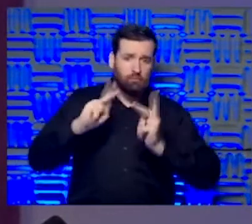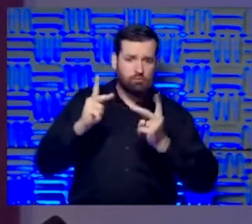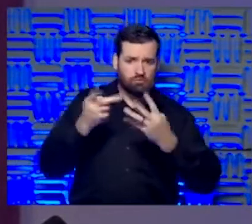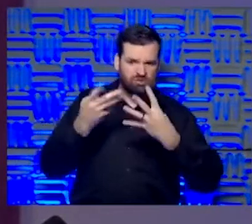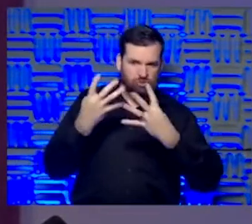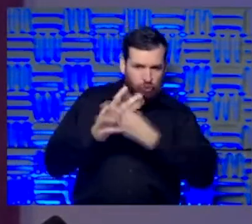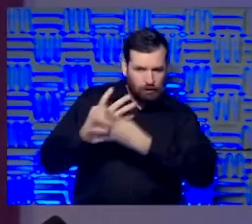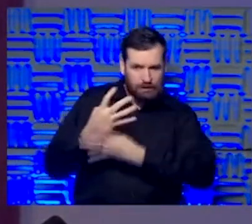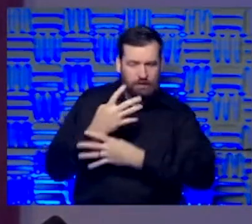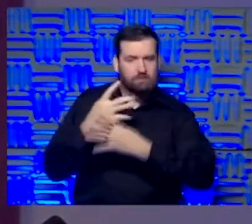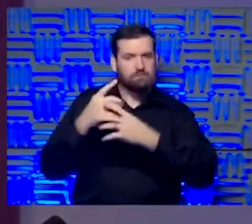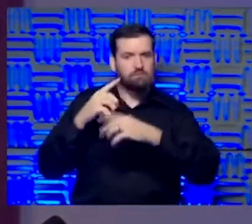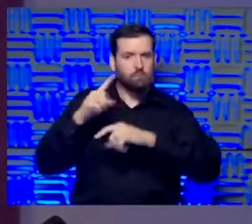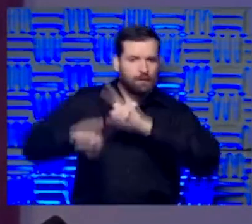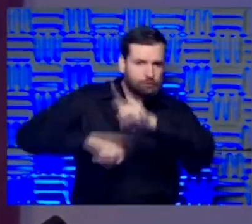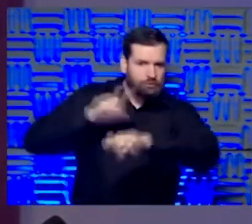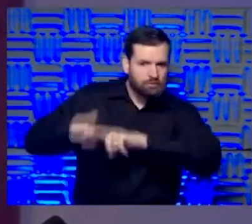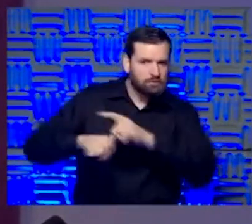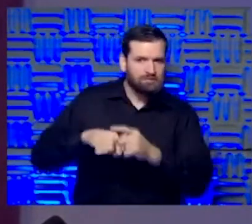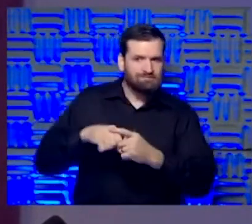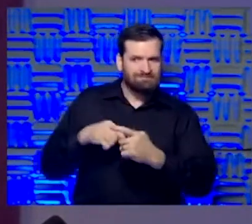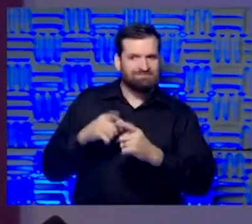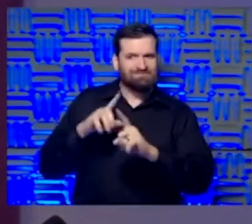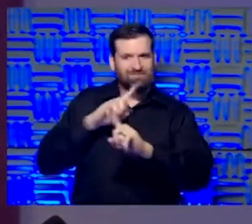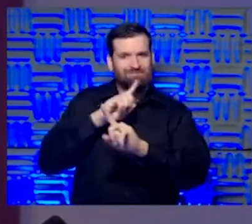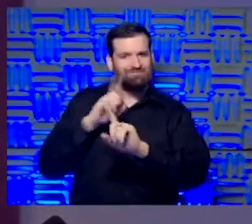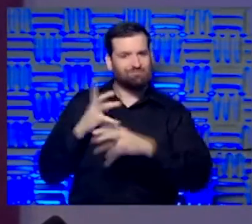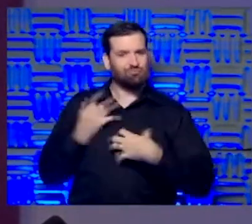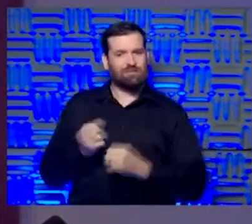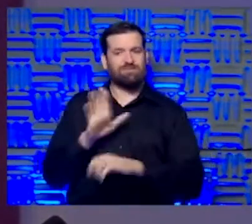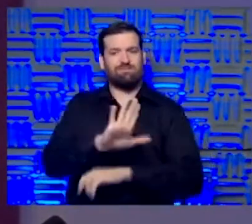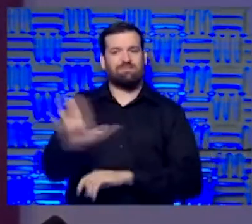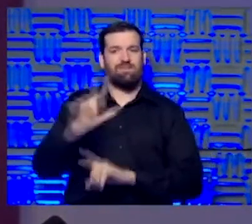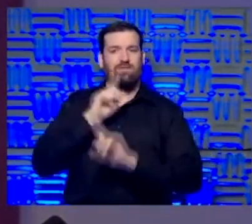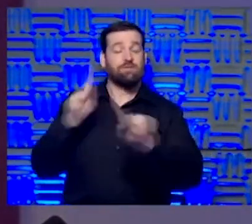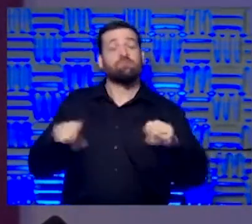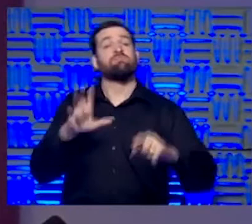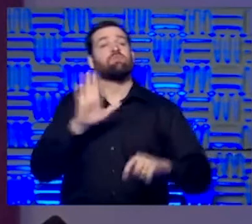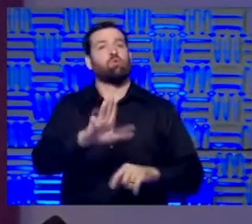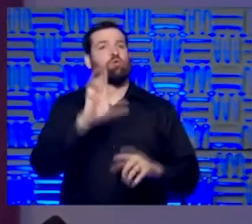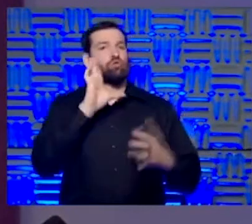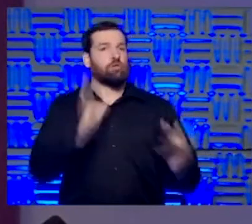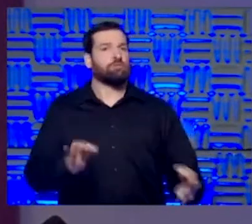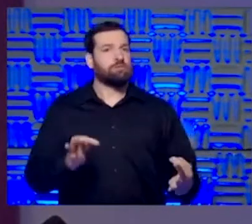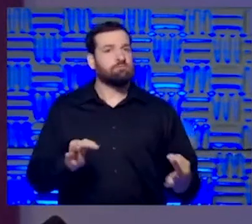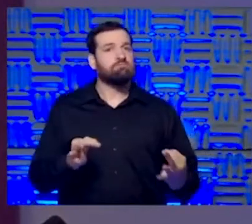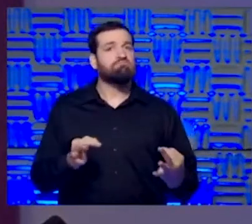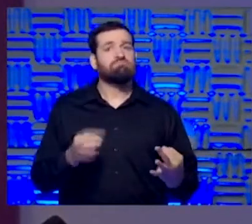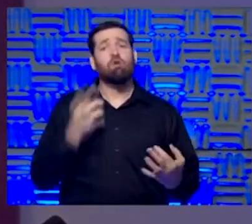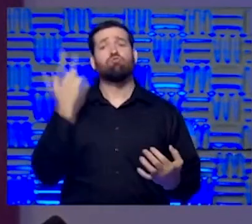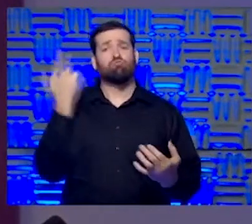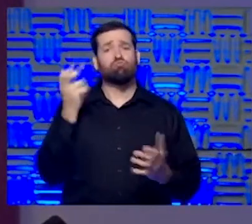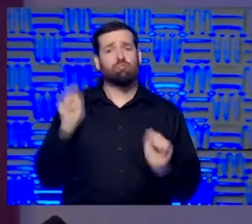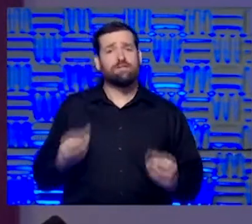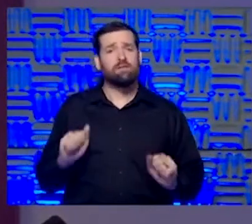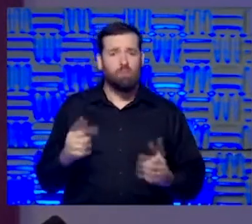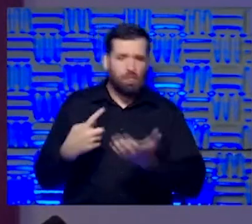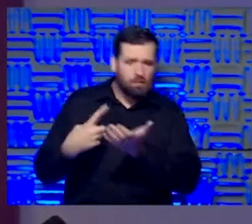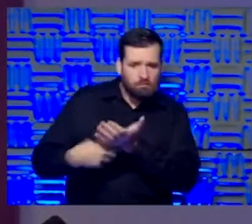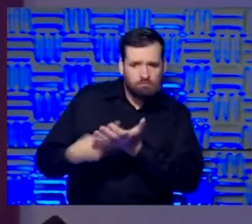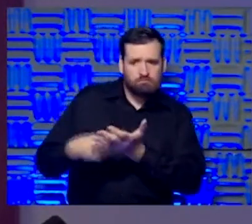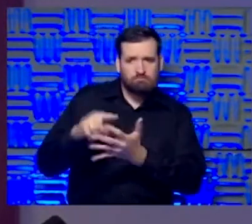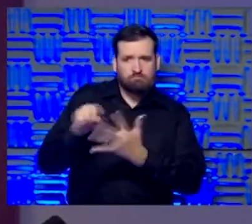of answering the questions. Again, I think that comes to your judgment call. That seems to be a very reasonable thing to do, to talk